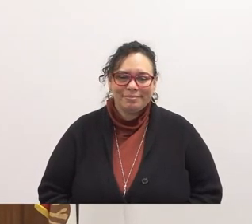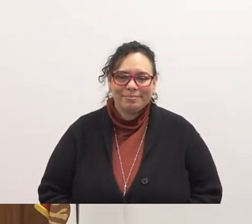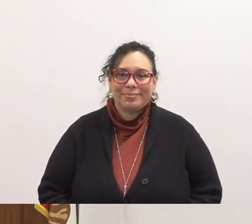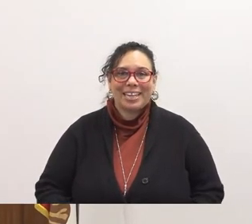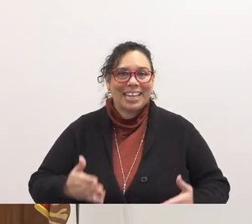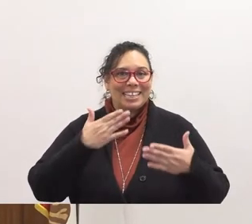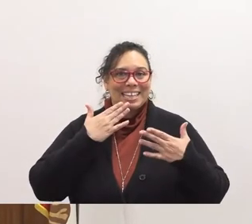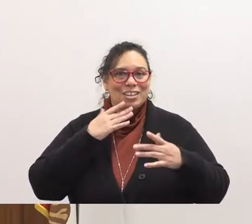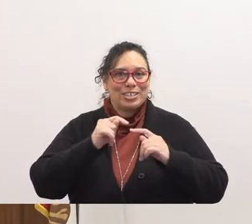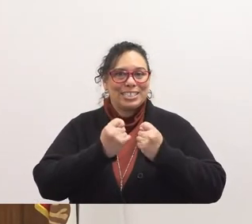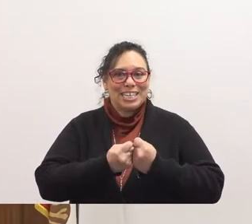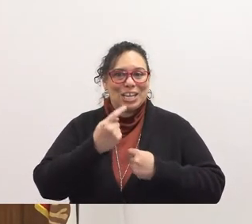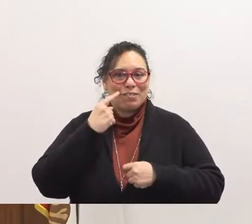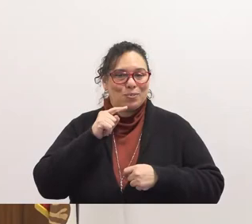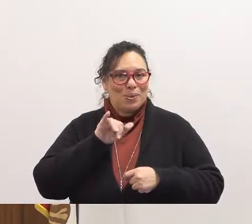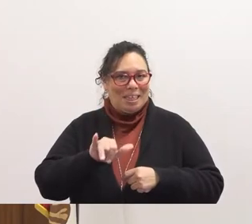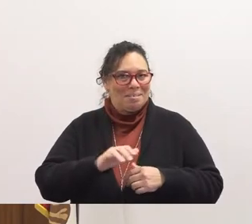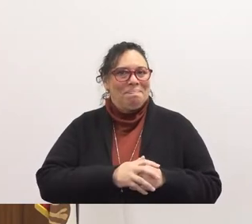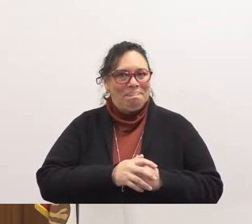Thank you, team, for that bright spot.